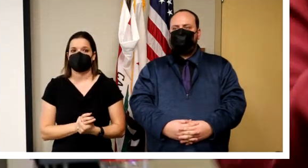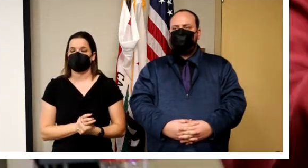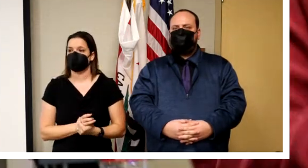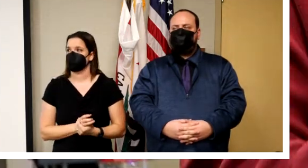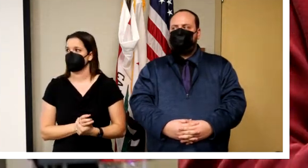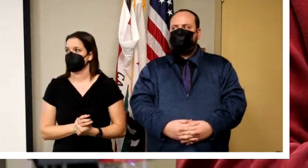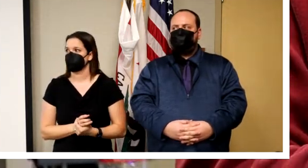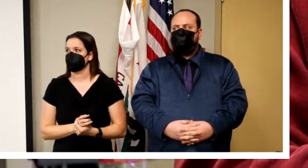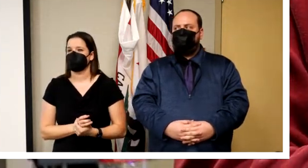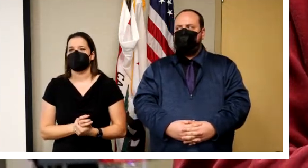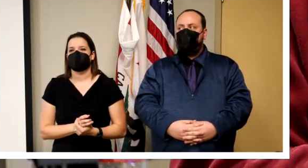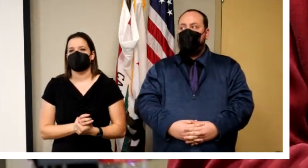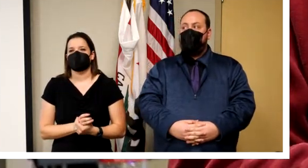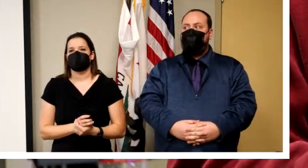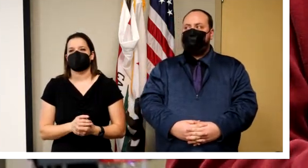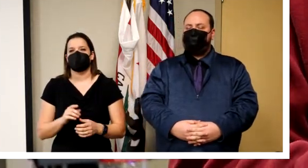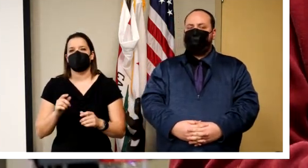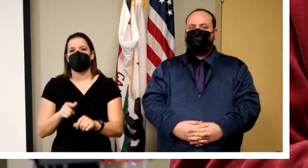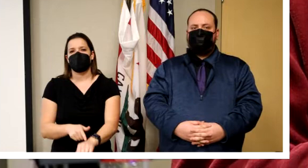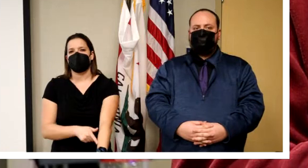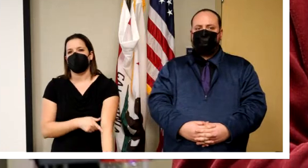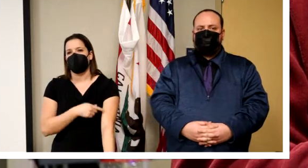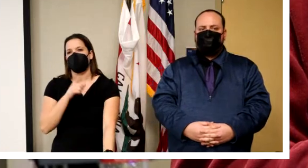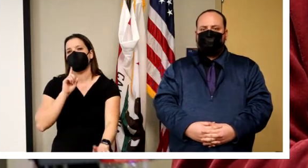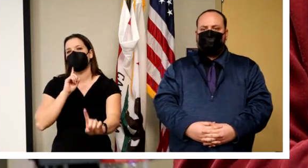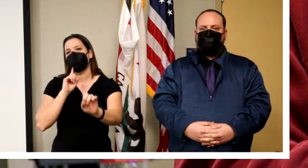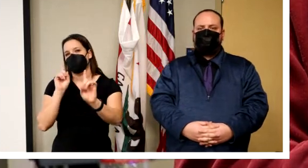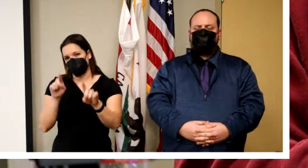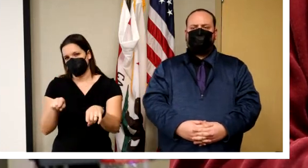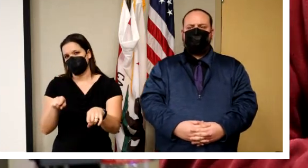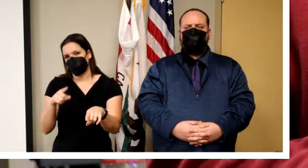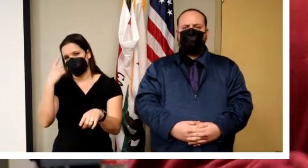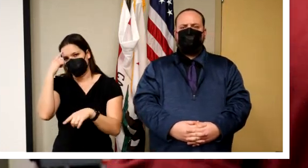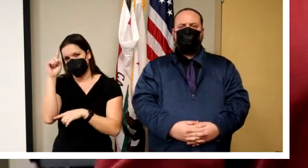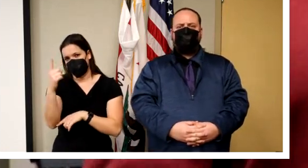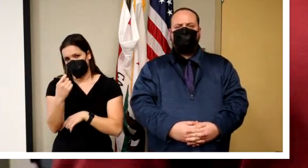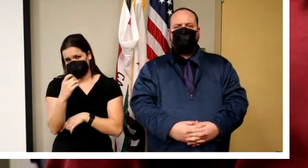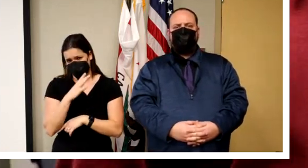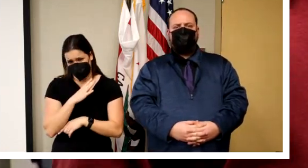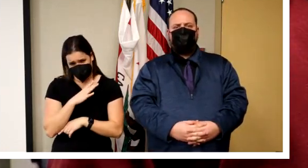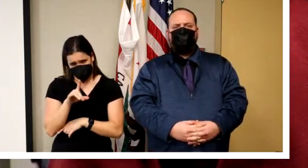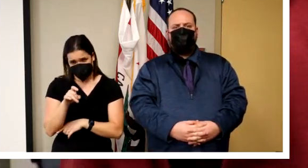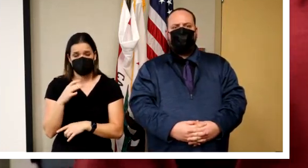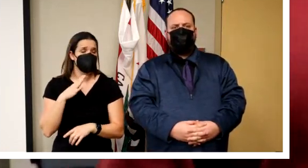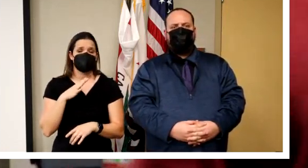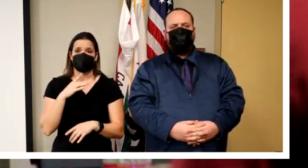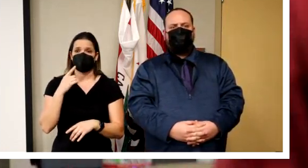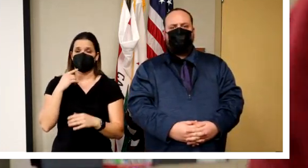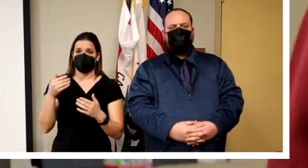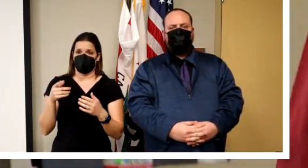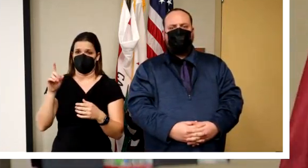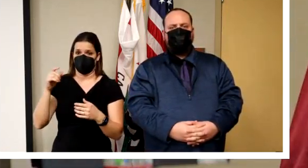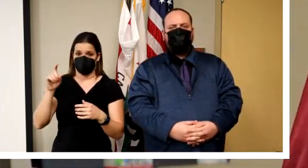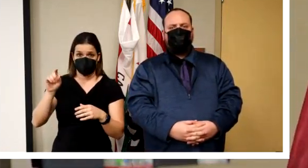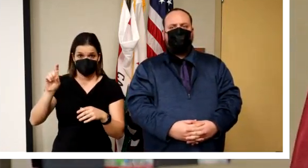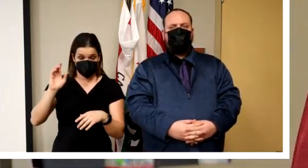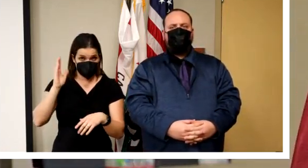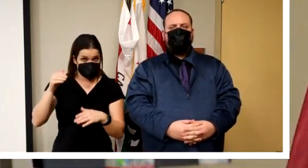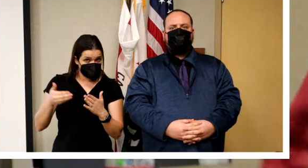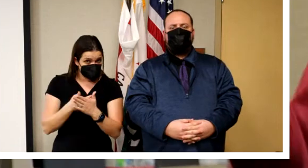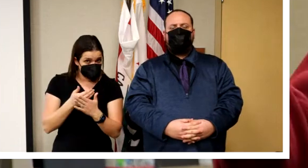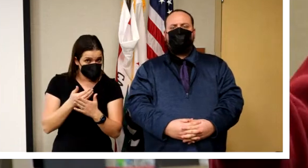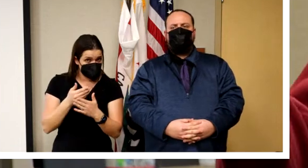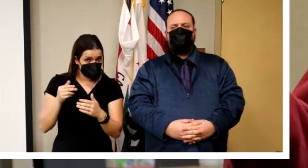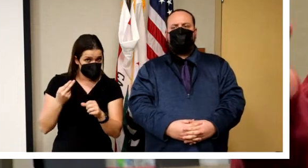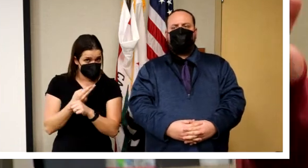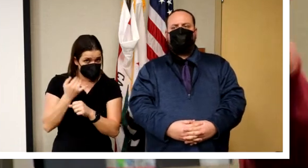That was kind of a long-winded question to answer your question. You're good though? No, I'm good with it. Okay. Just that you're going to use it as you need to. Well,